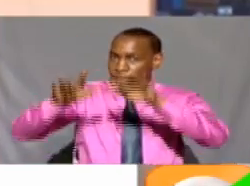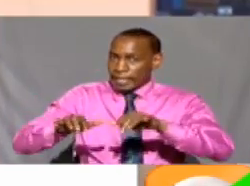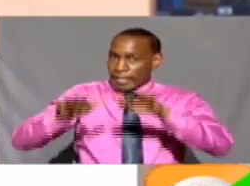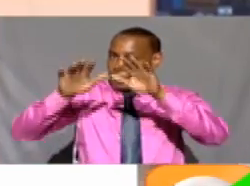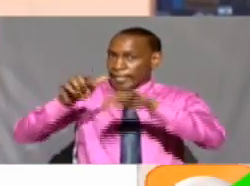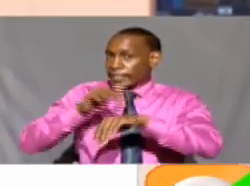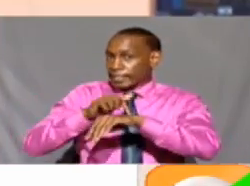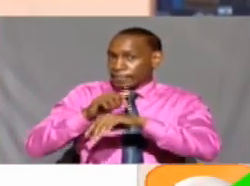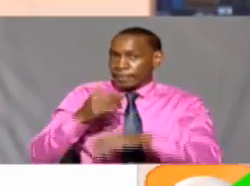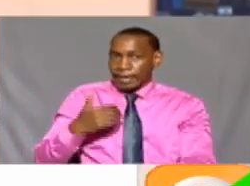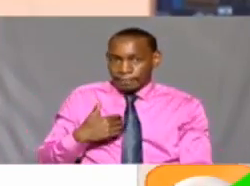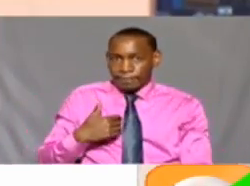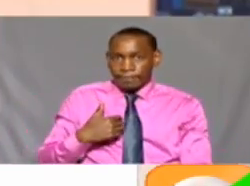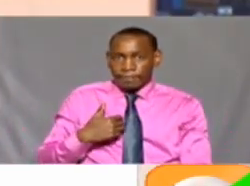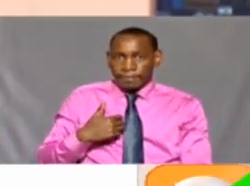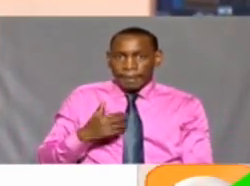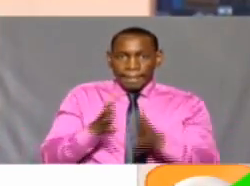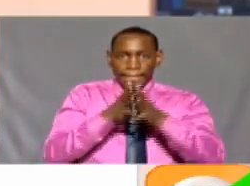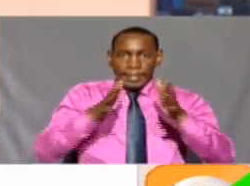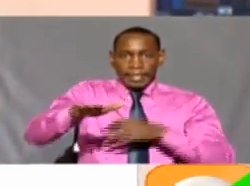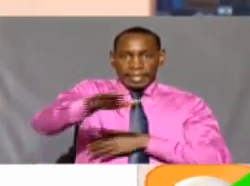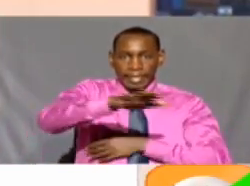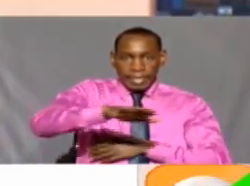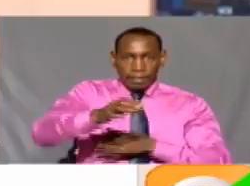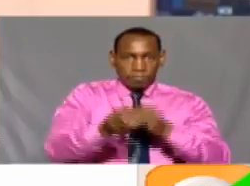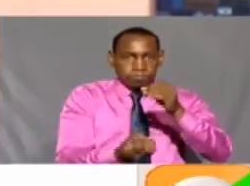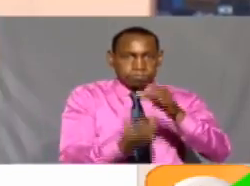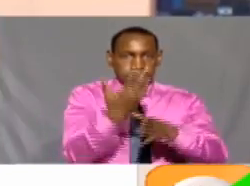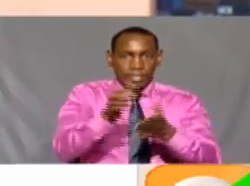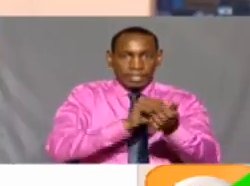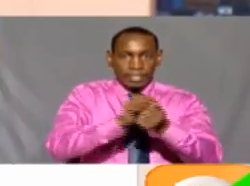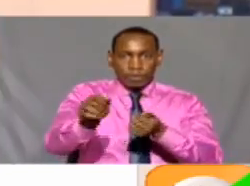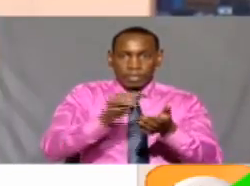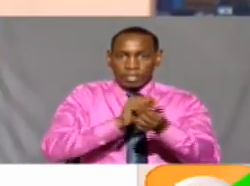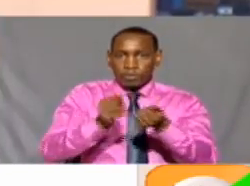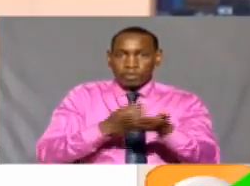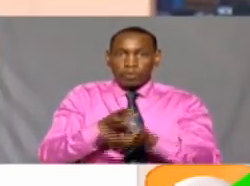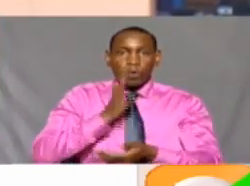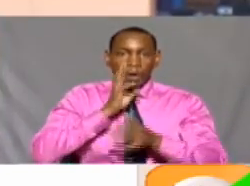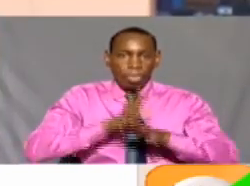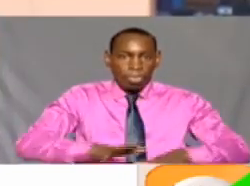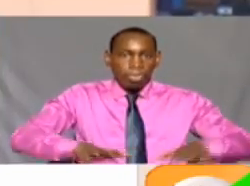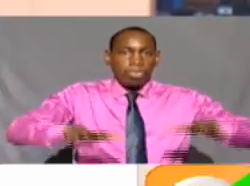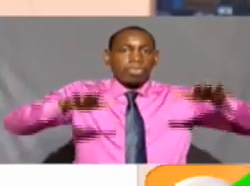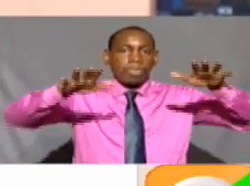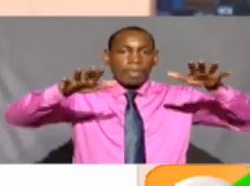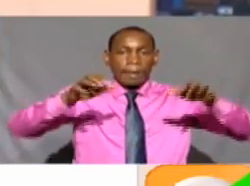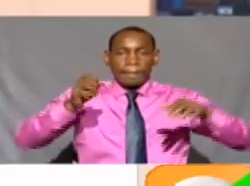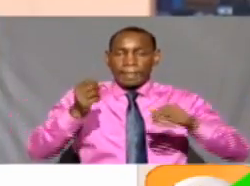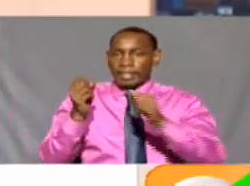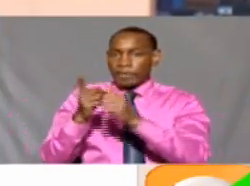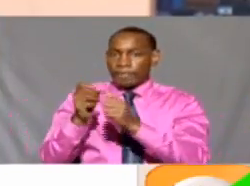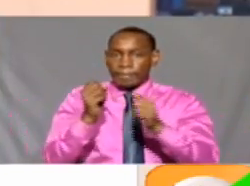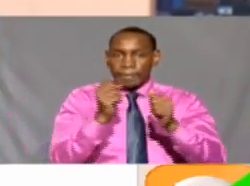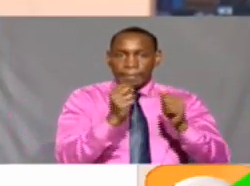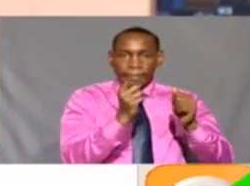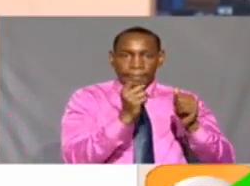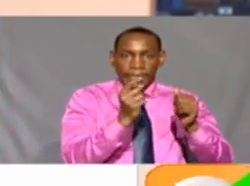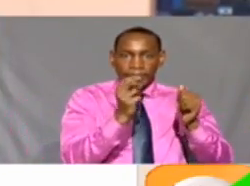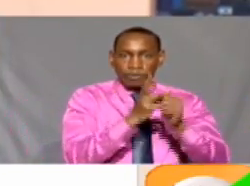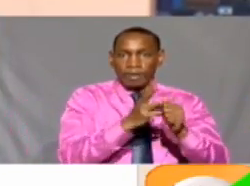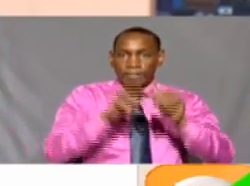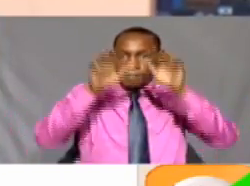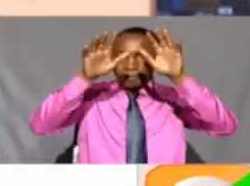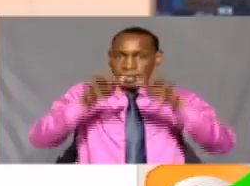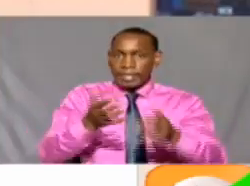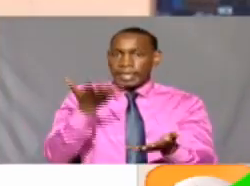we had a huge area of cropland that was destroyed by the flooding. I think from the October, November, December rains, it was estimated